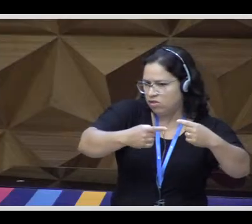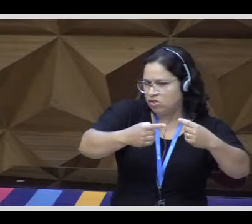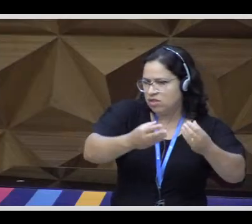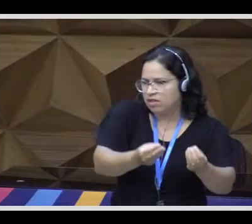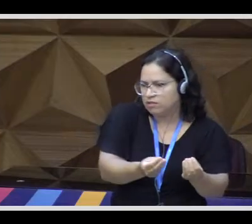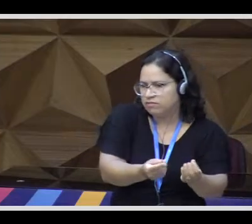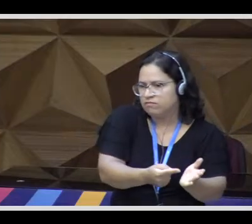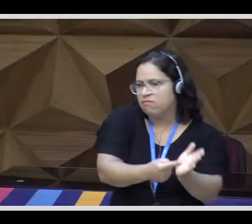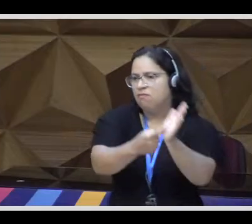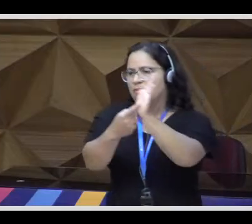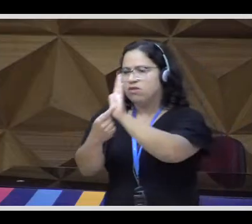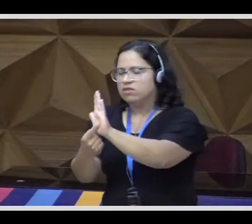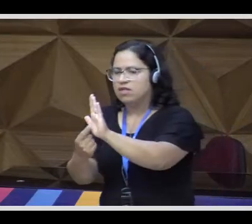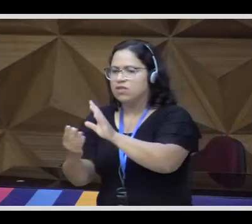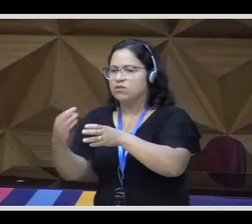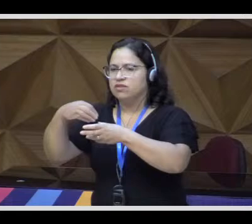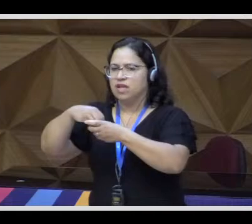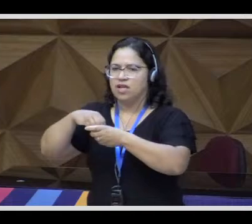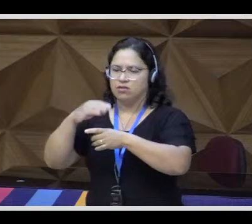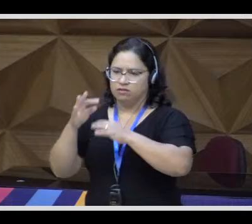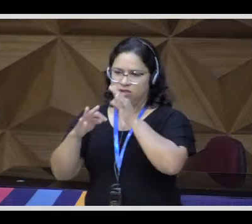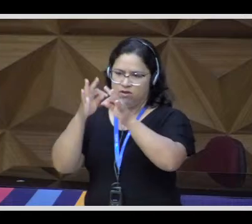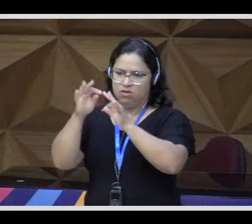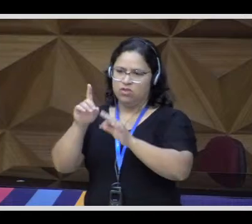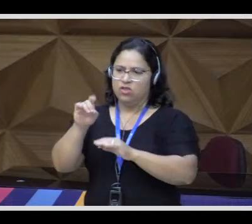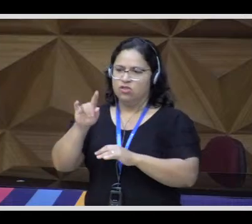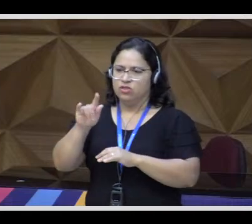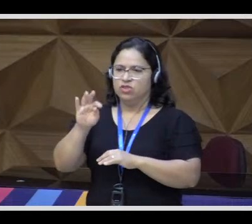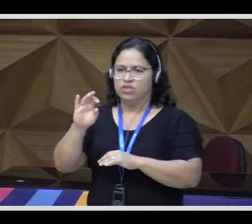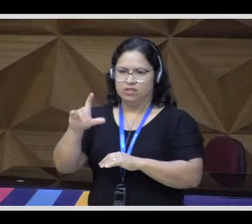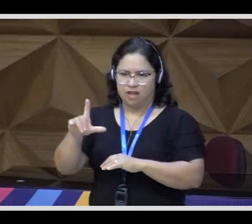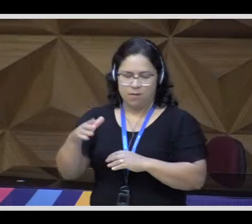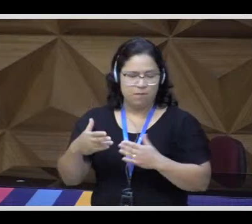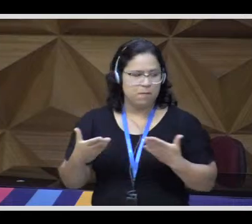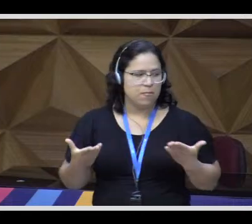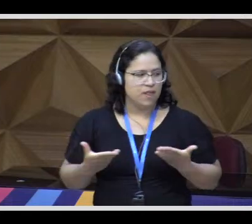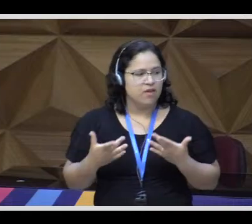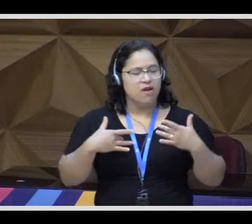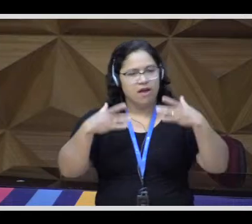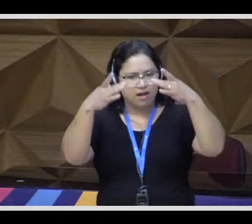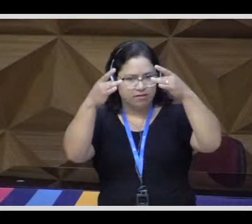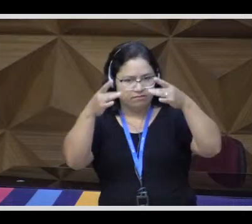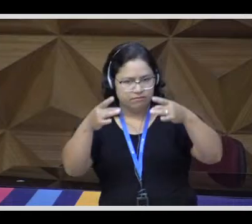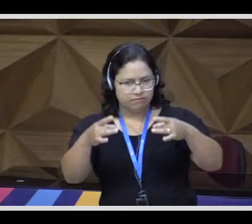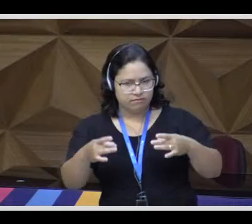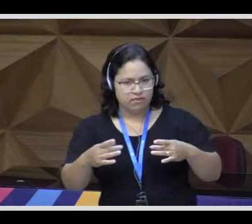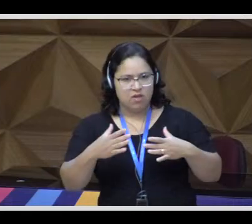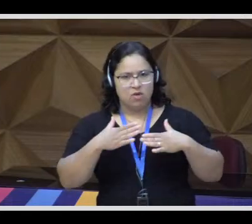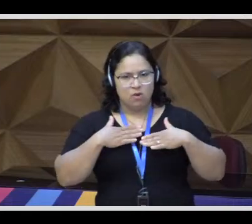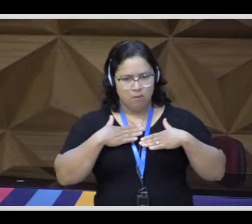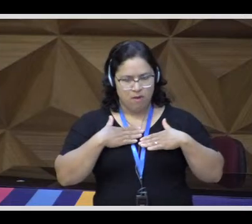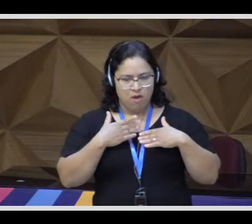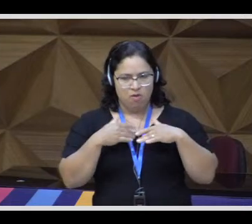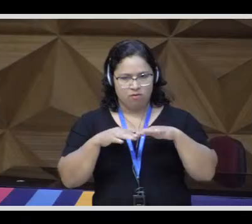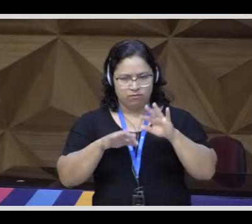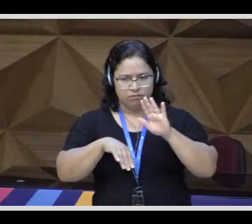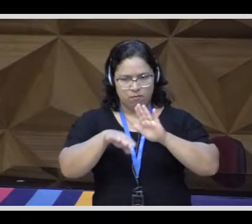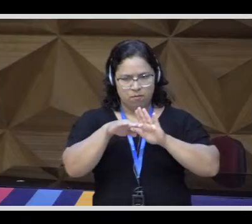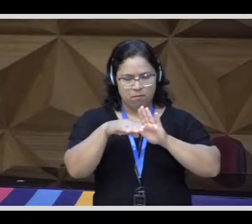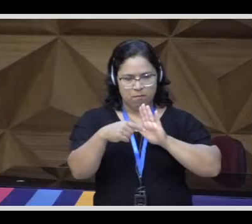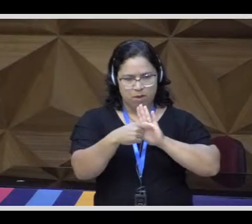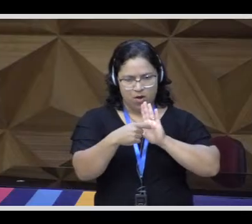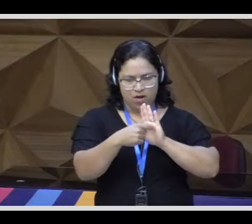okay? So I'm going to describe to you my algorithm, how it works, and then I'm going to try